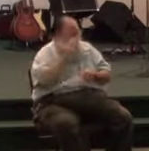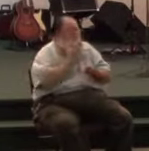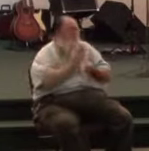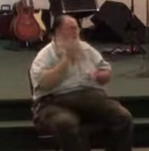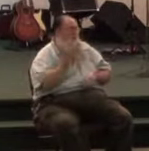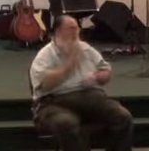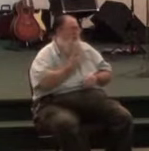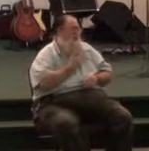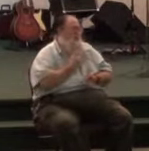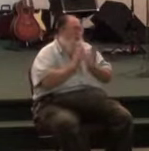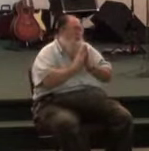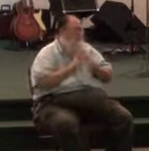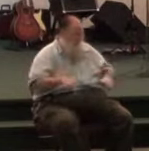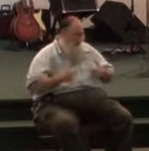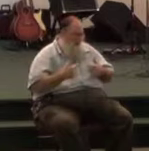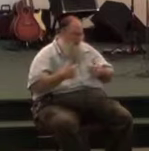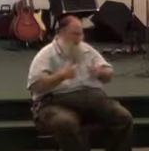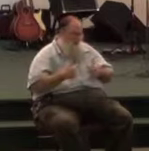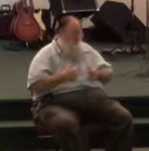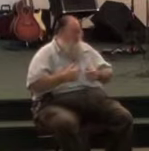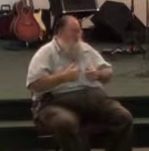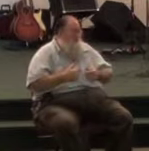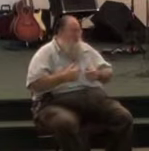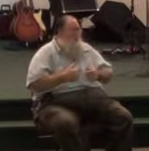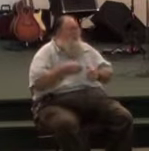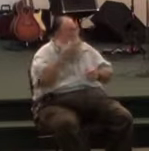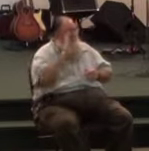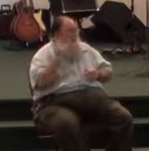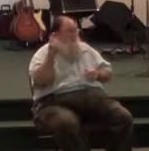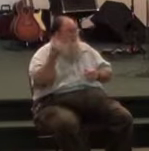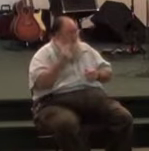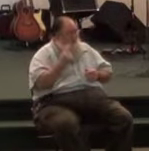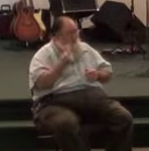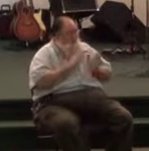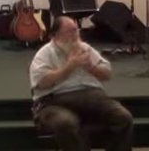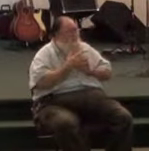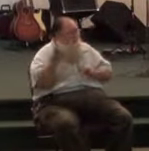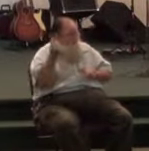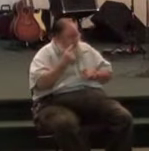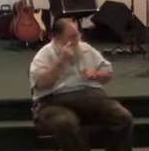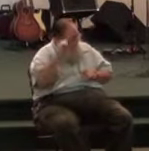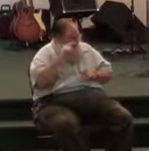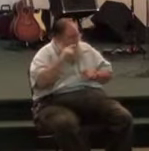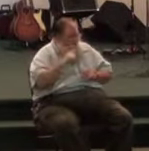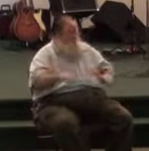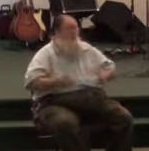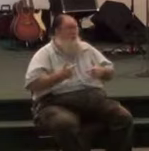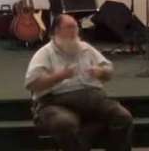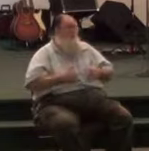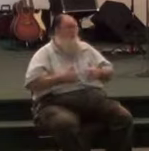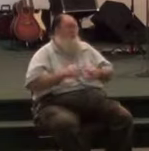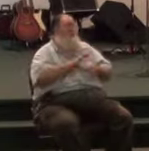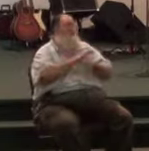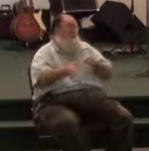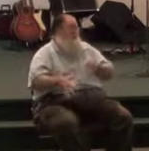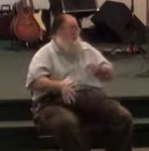back from the fullness. God came, Jesus came for abundant life, not just to